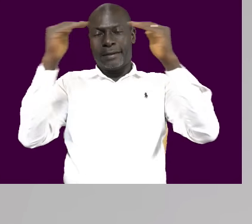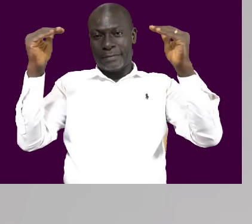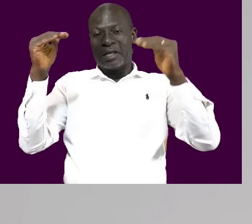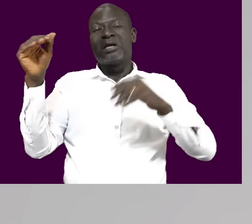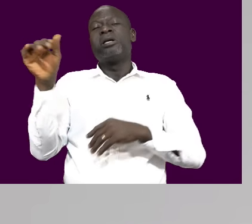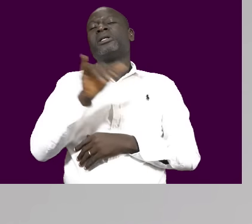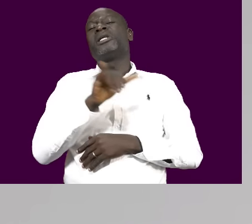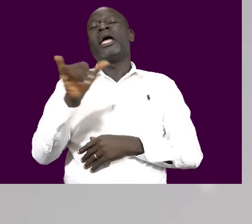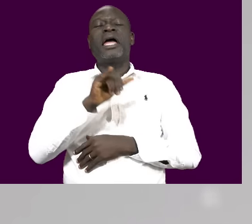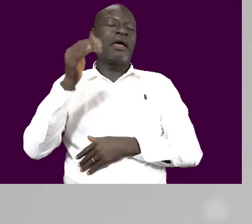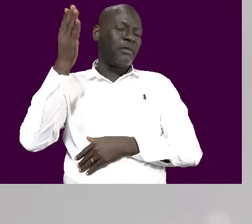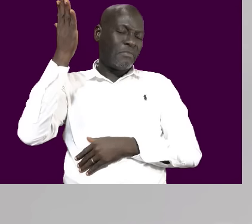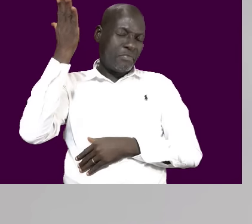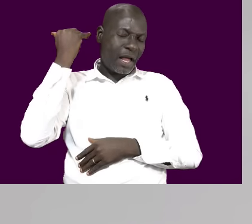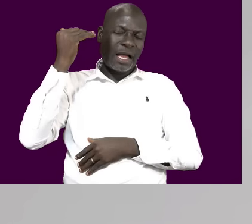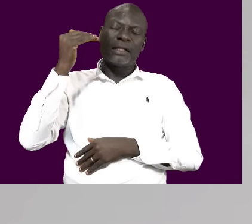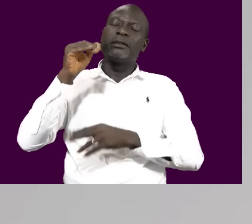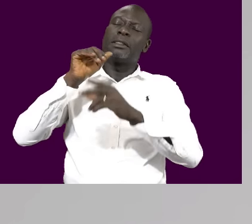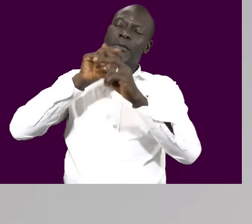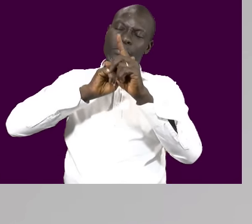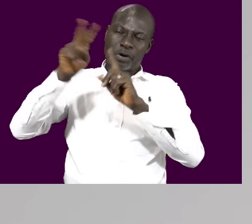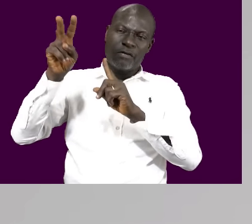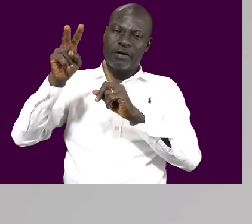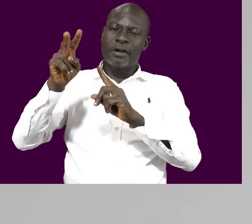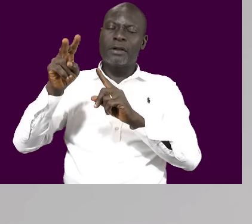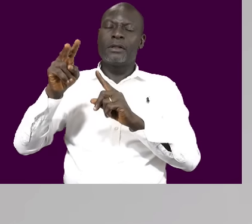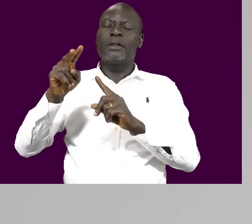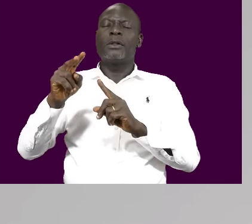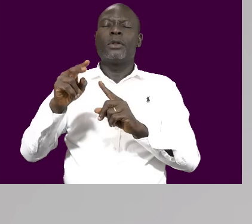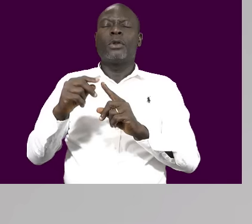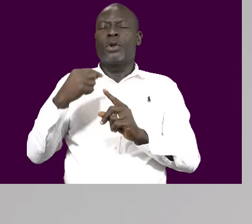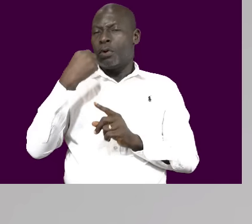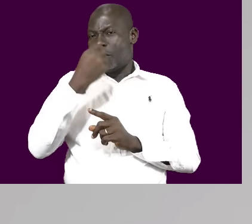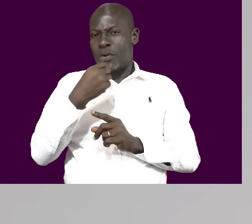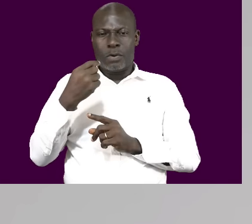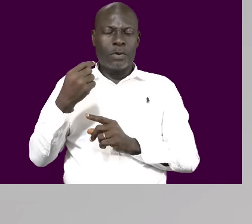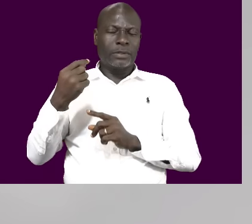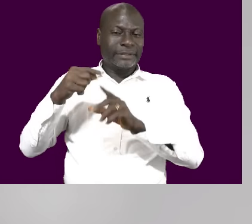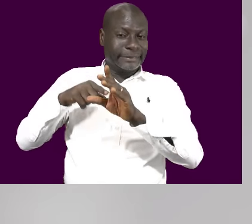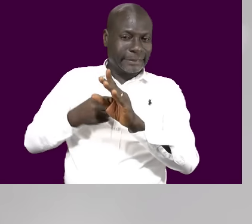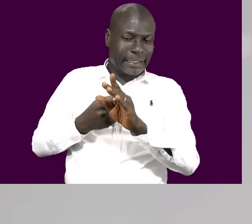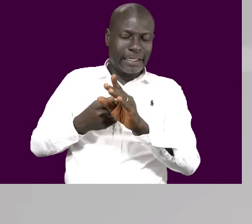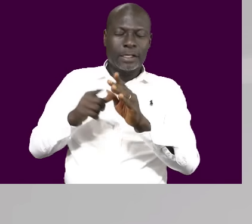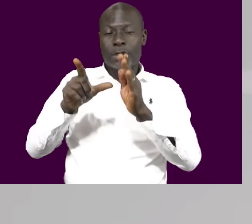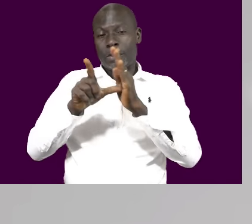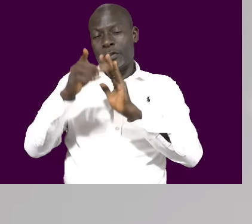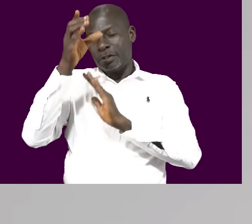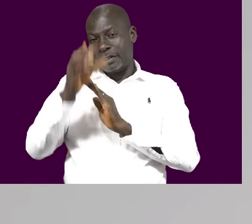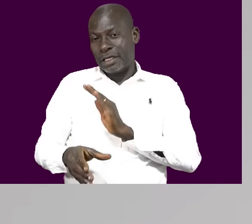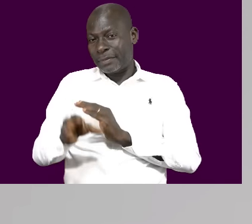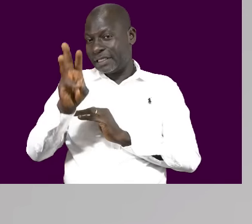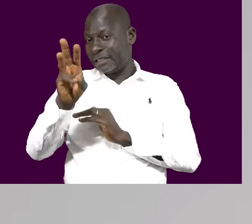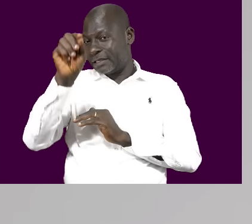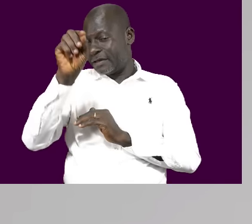Nasan wadi ye. And kwamshafua edi kaino. Luke 6:26 no. Was a son or di ye and